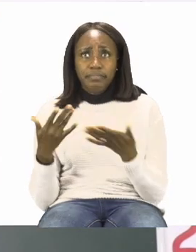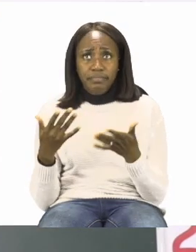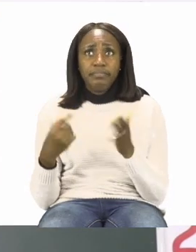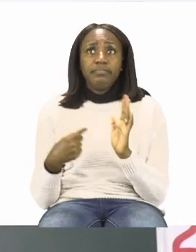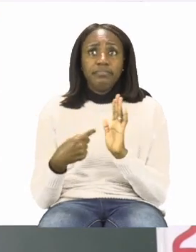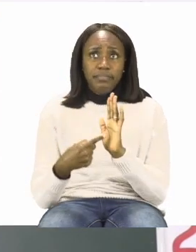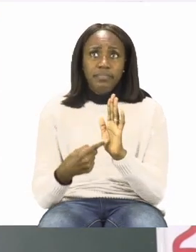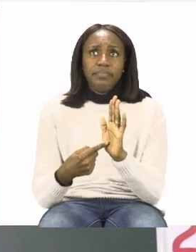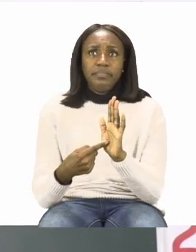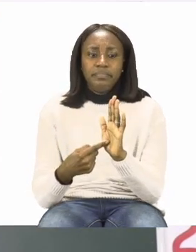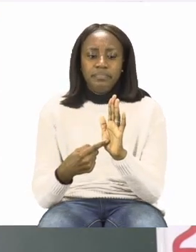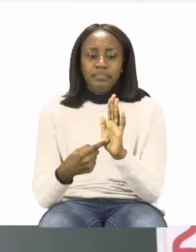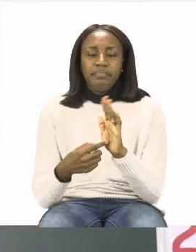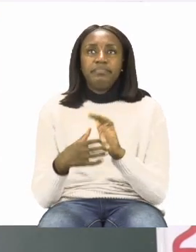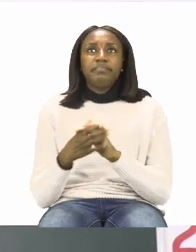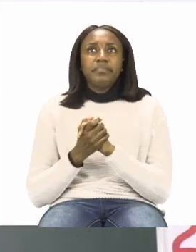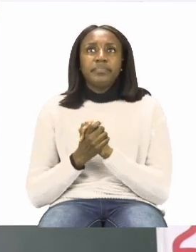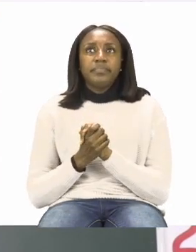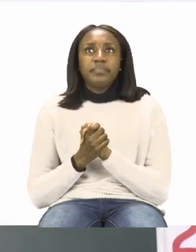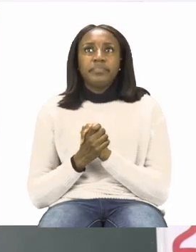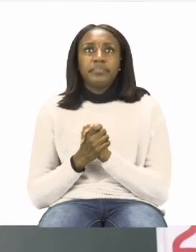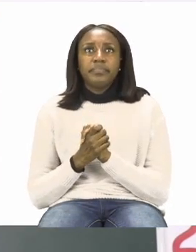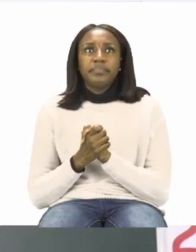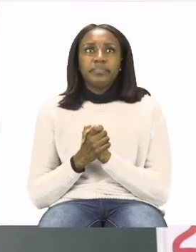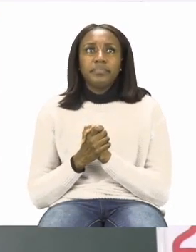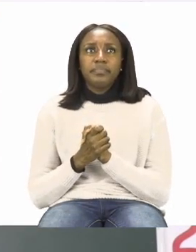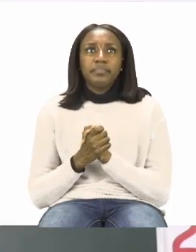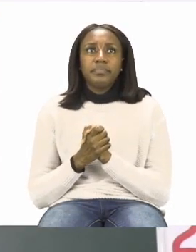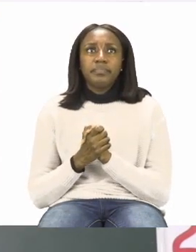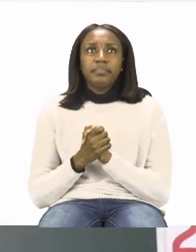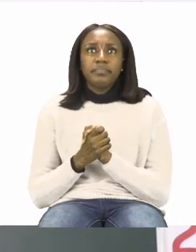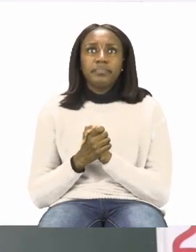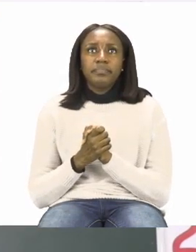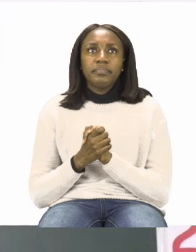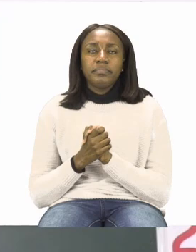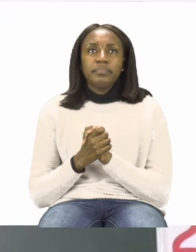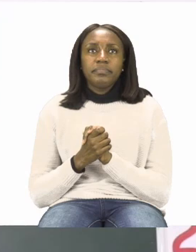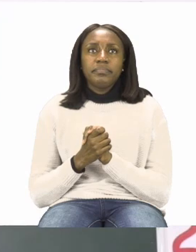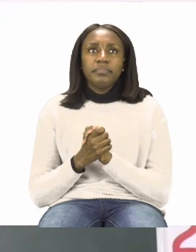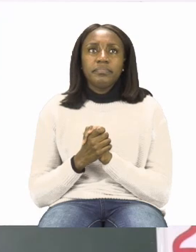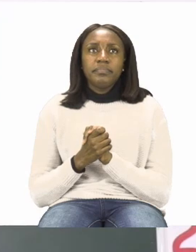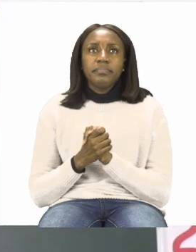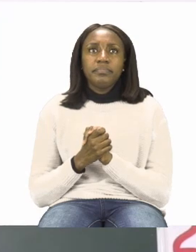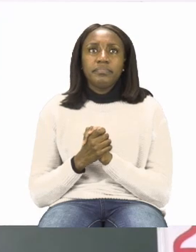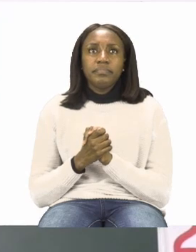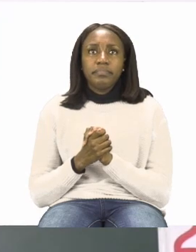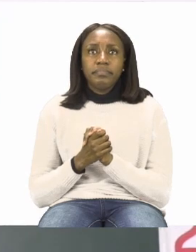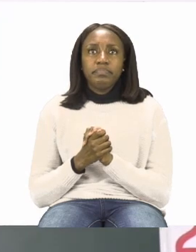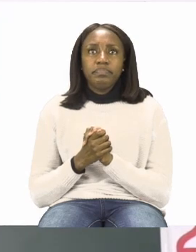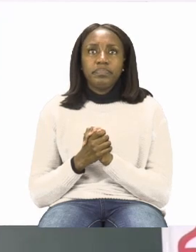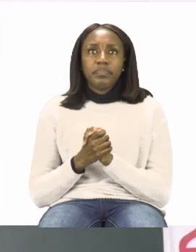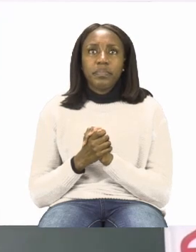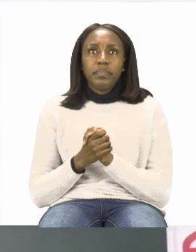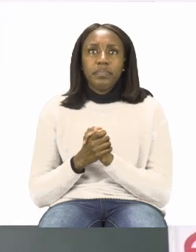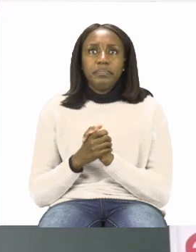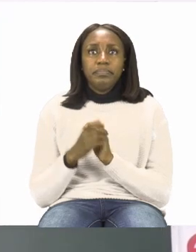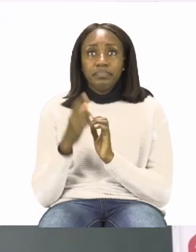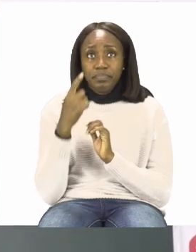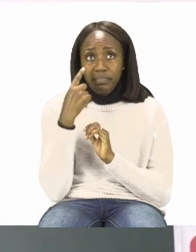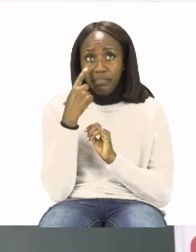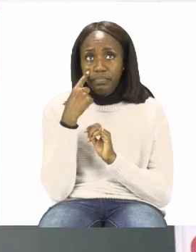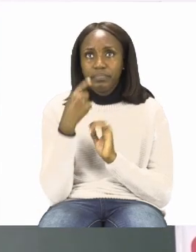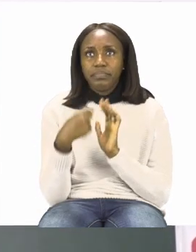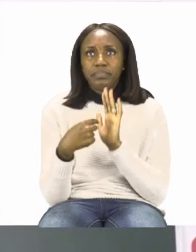is when things repeat itself. Okay, so in this